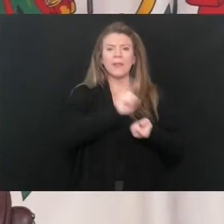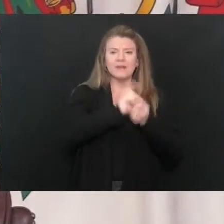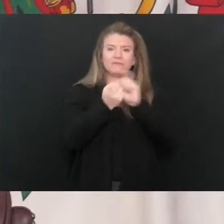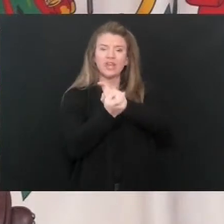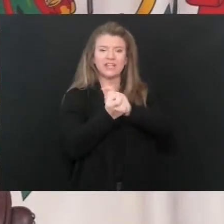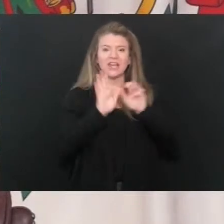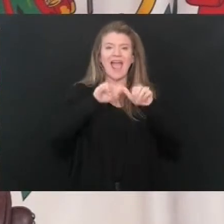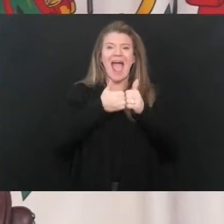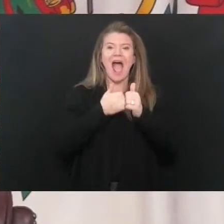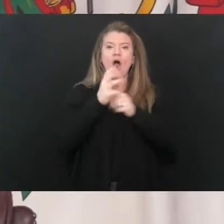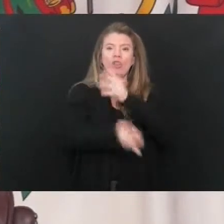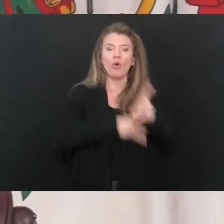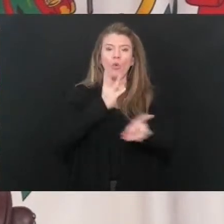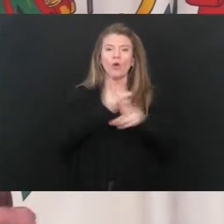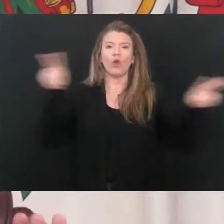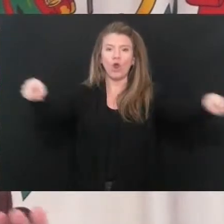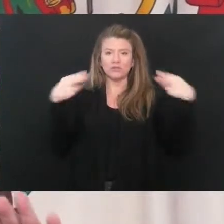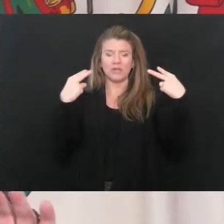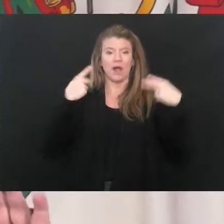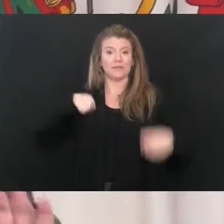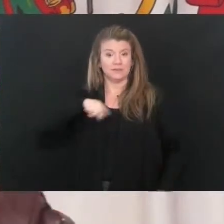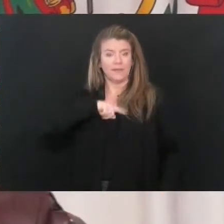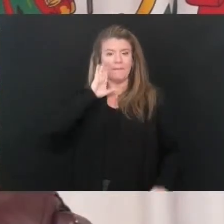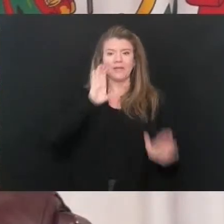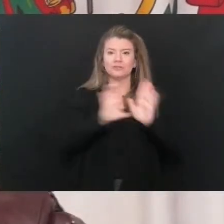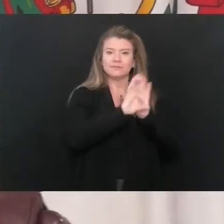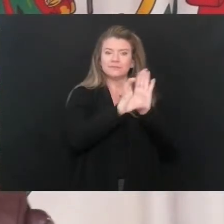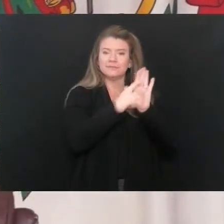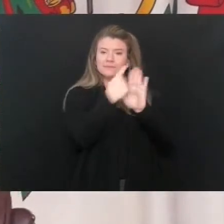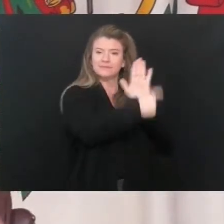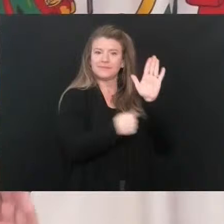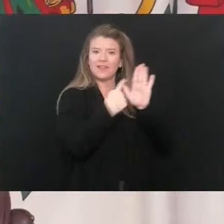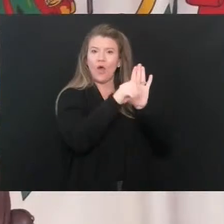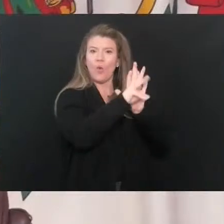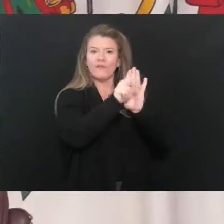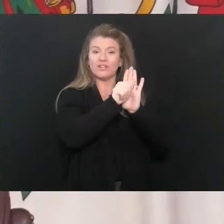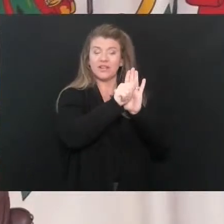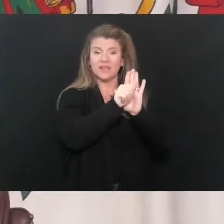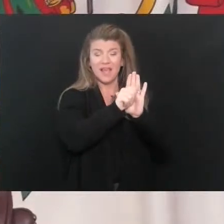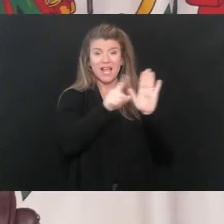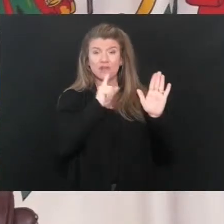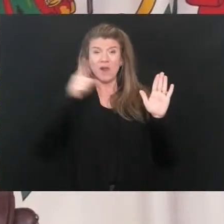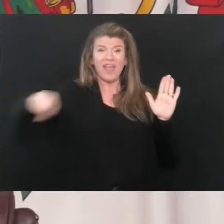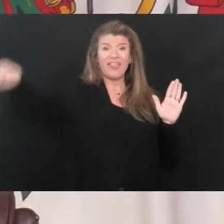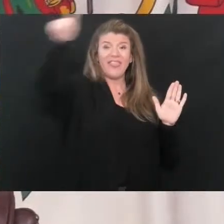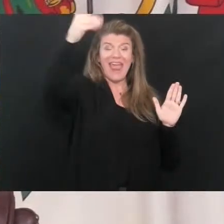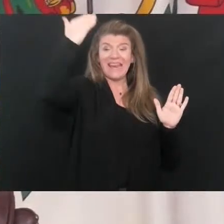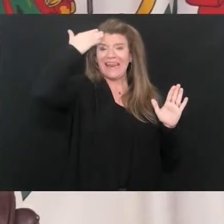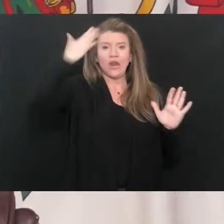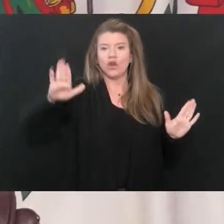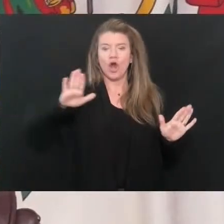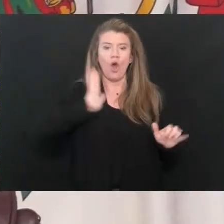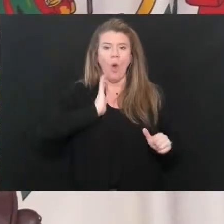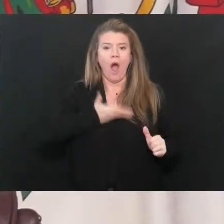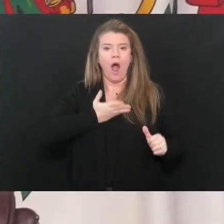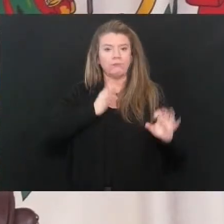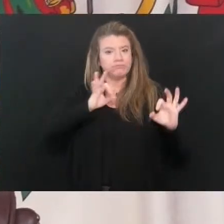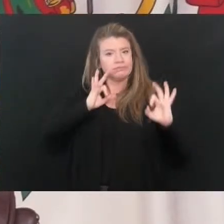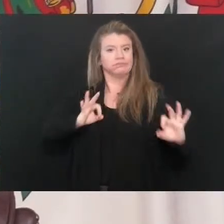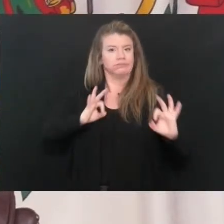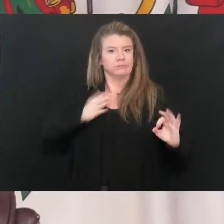world, because they just didn't have any idea how good we really are.